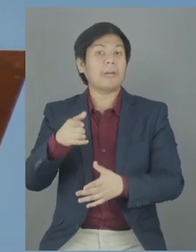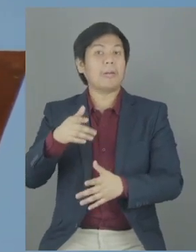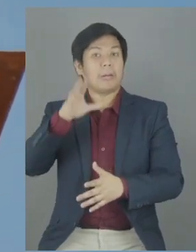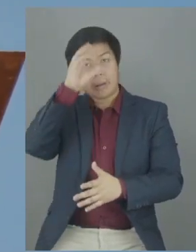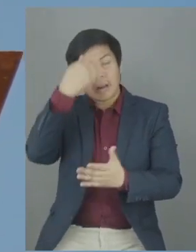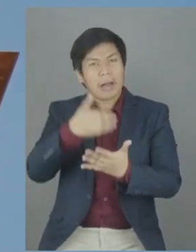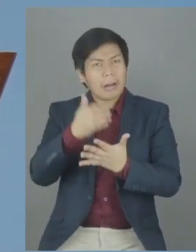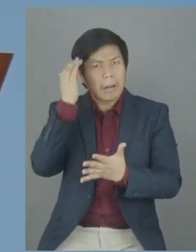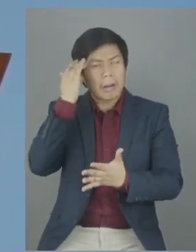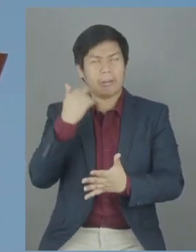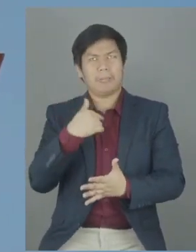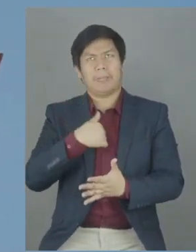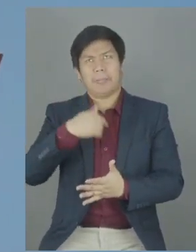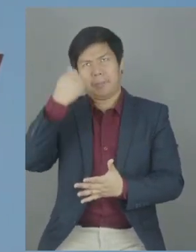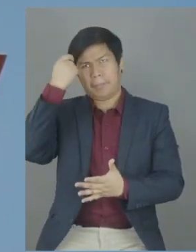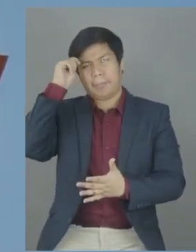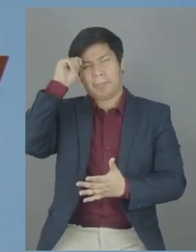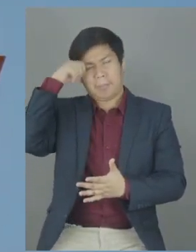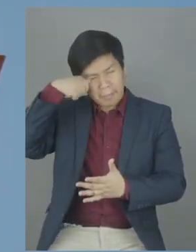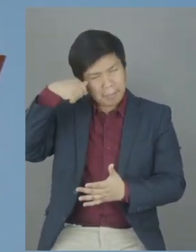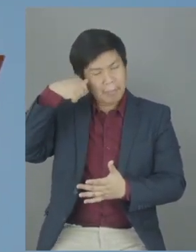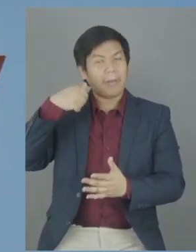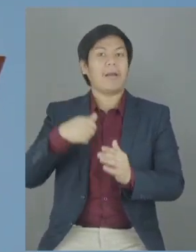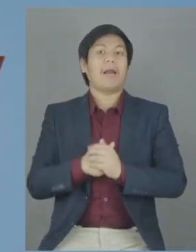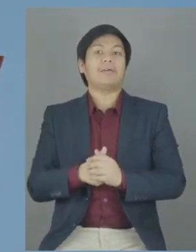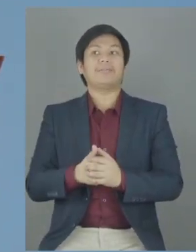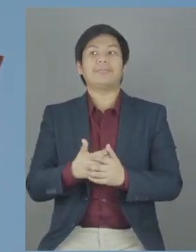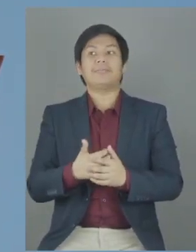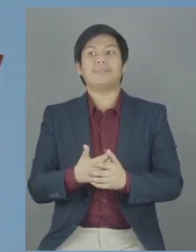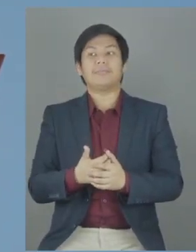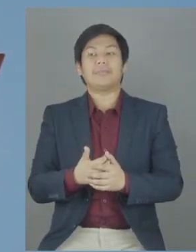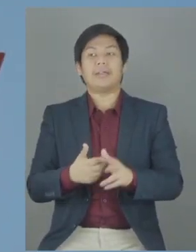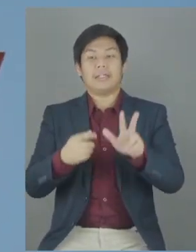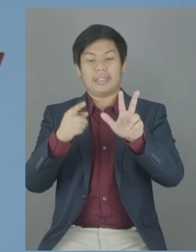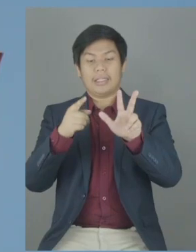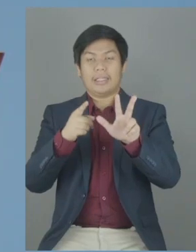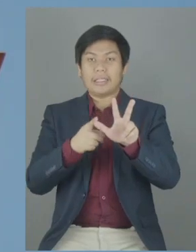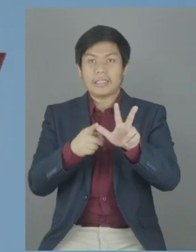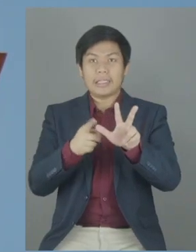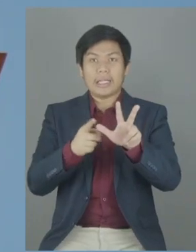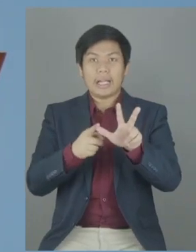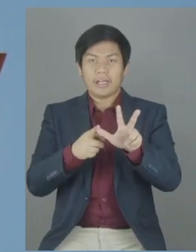he's doing. And third, I feel I'm unloved.